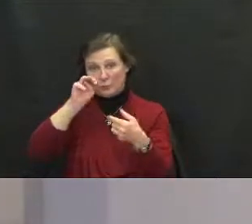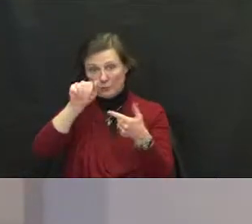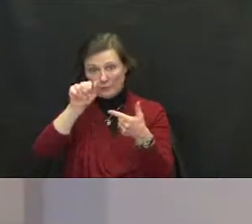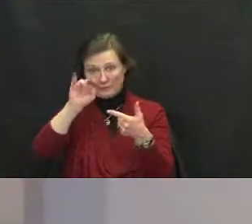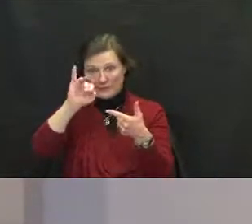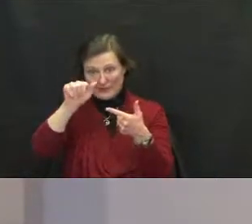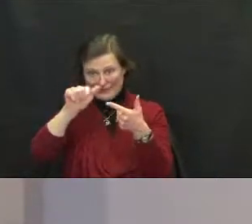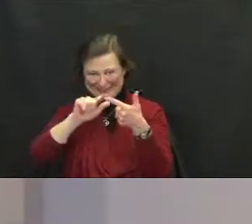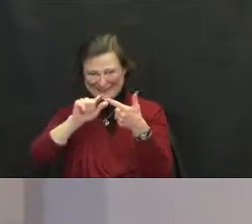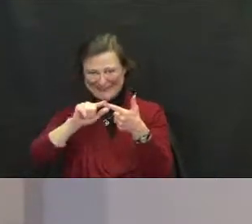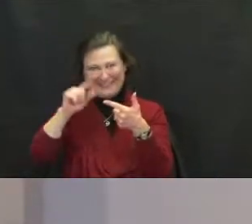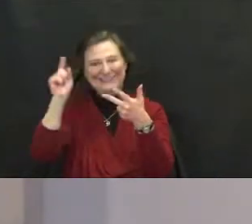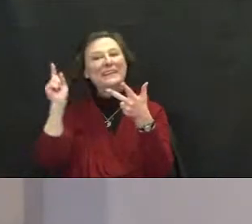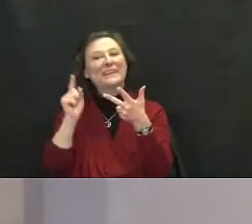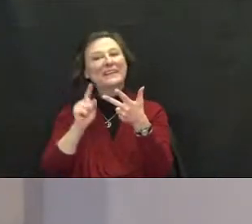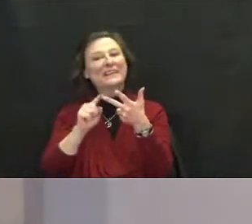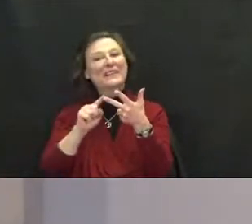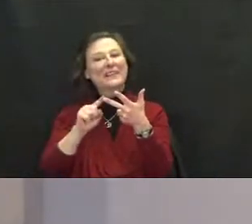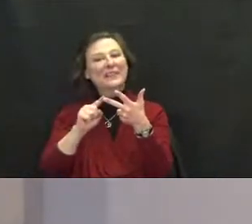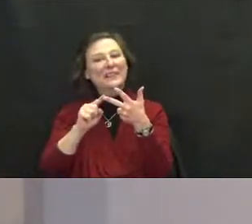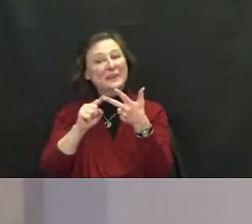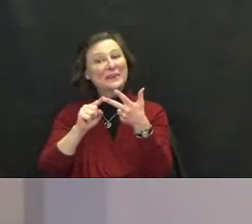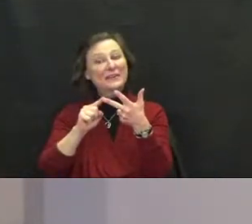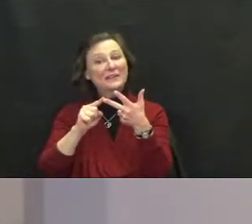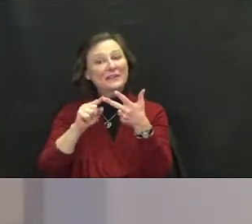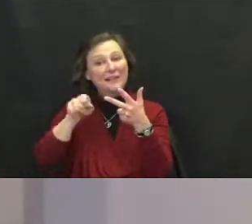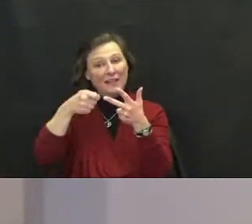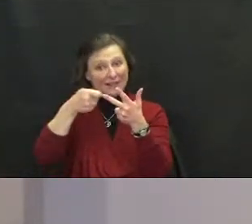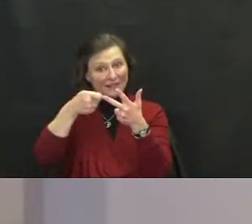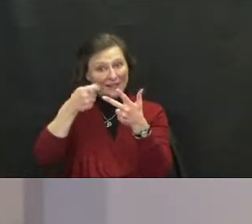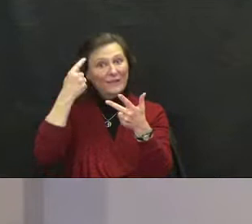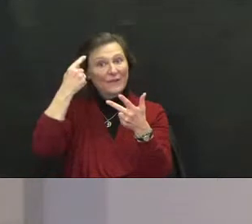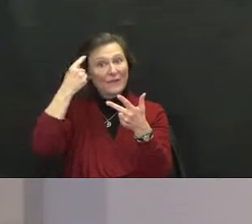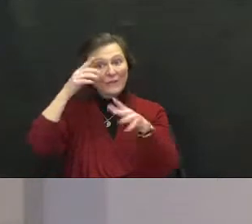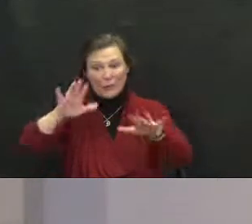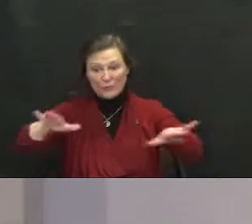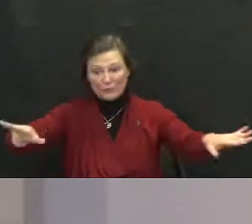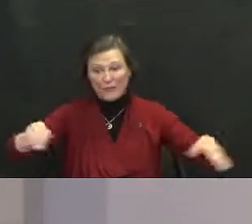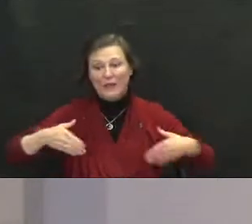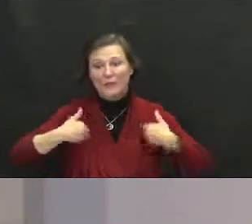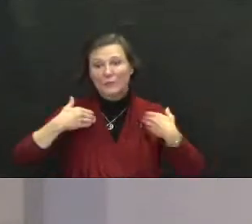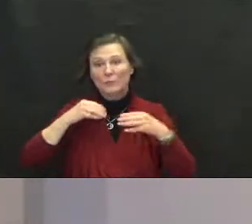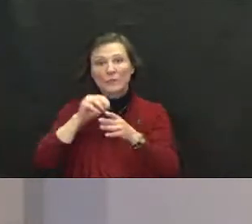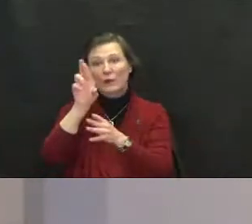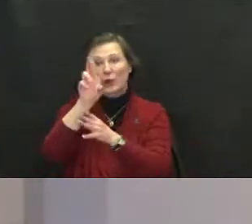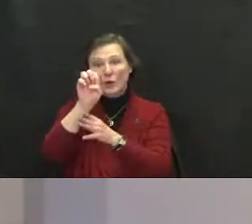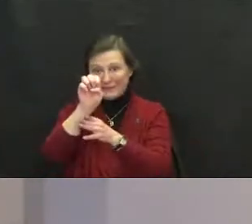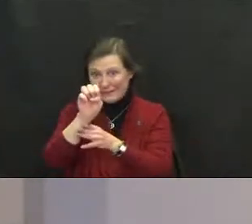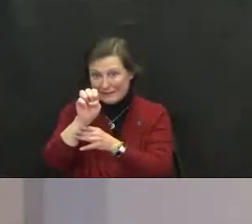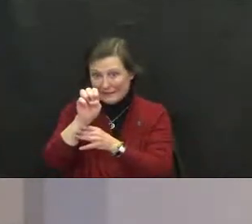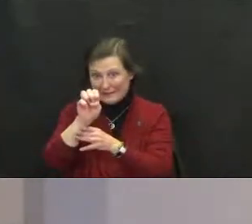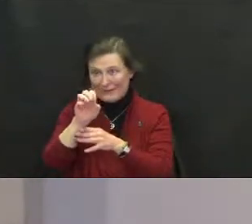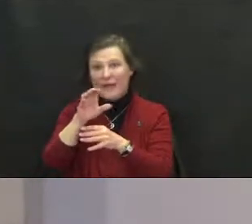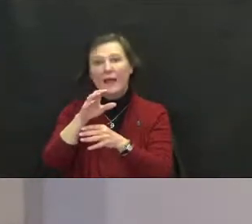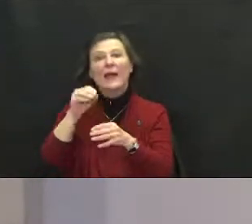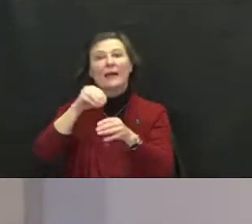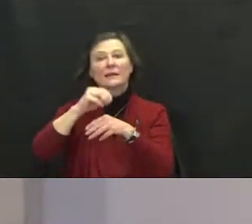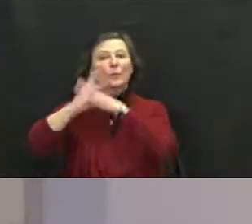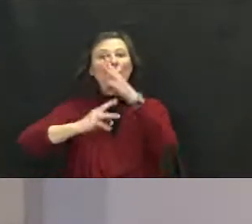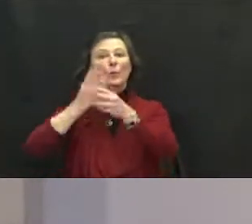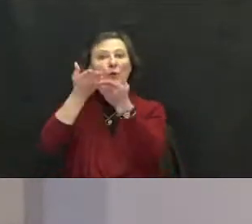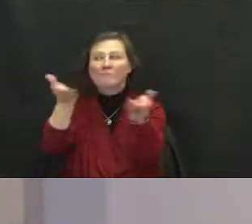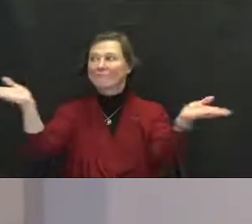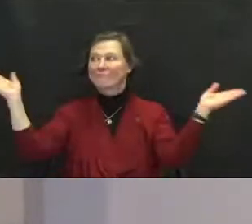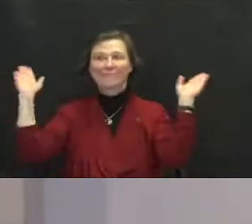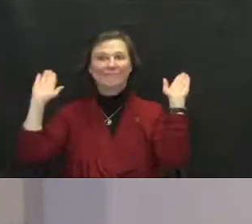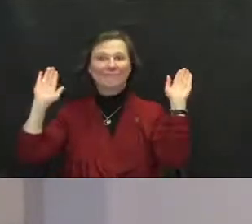Romania. And we light our third for our children and youth in religious education and in the world at